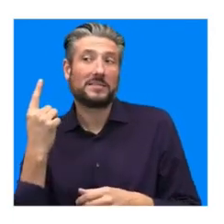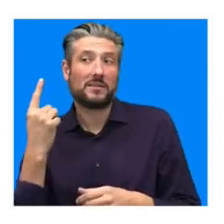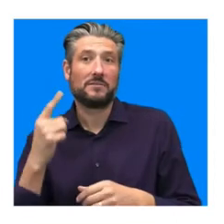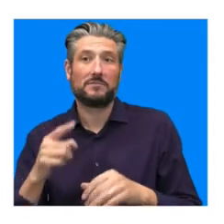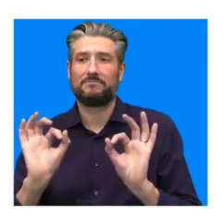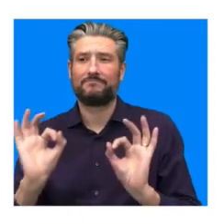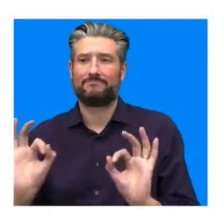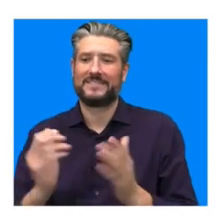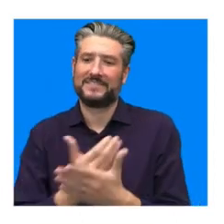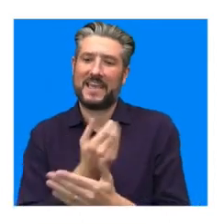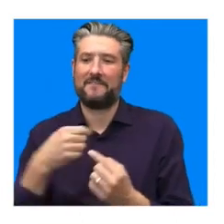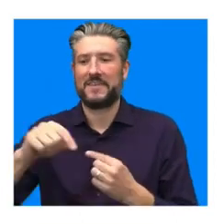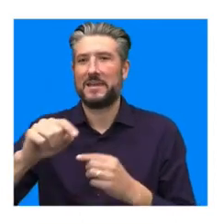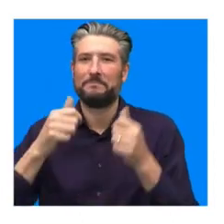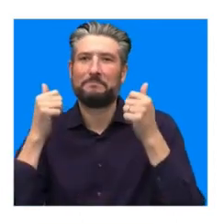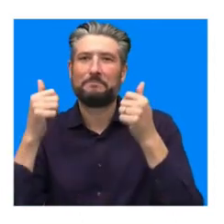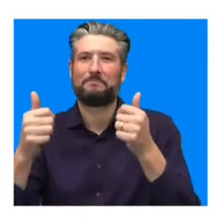much.